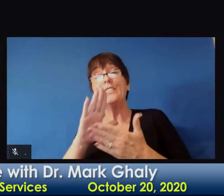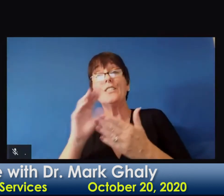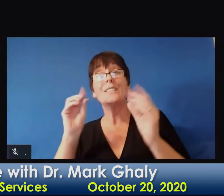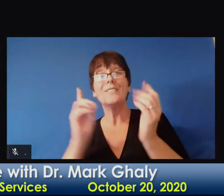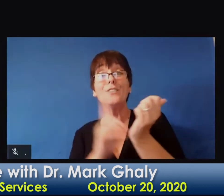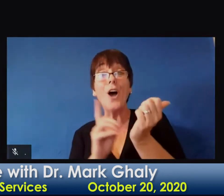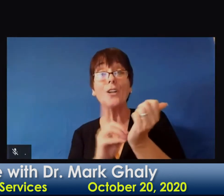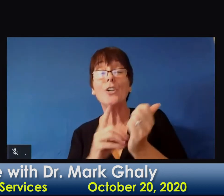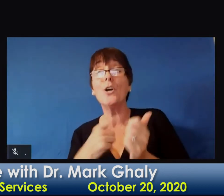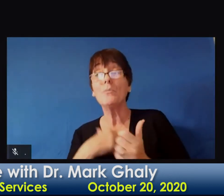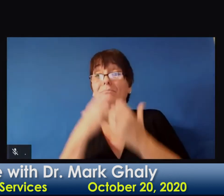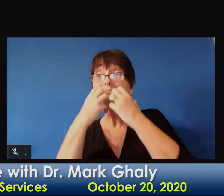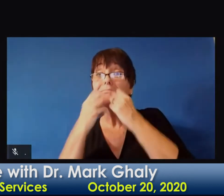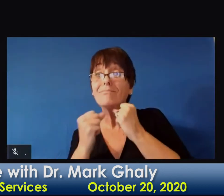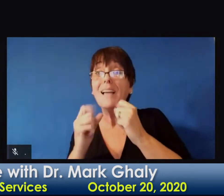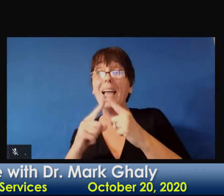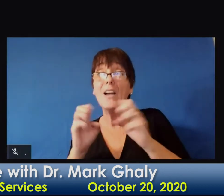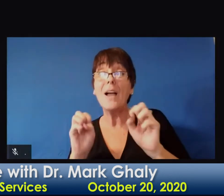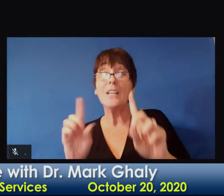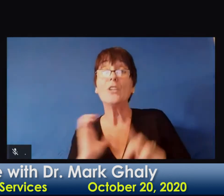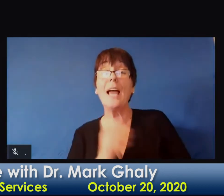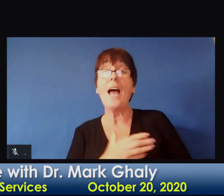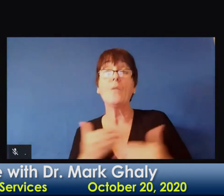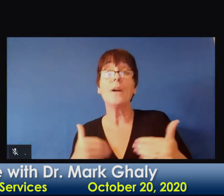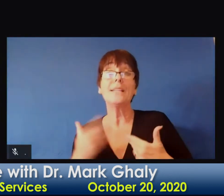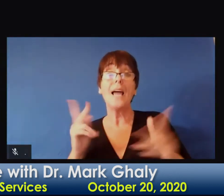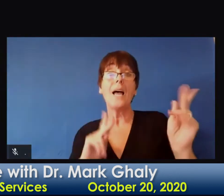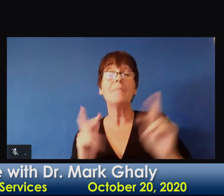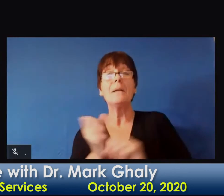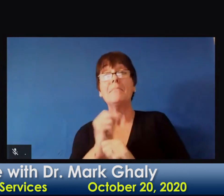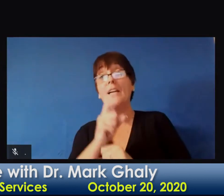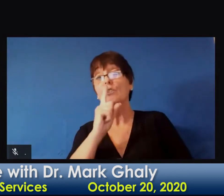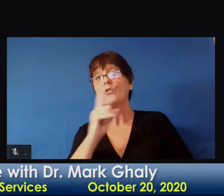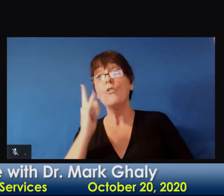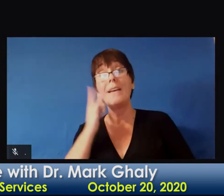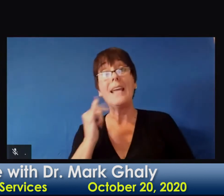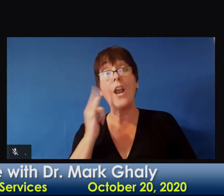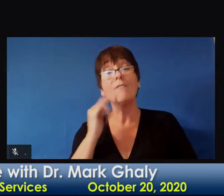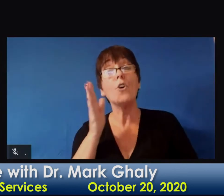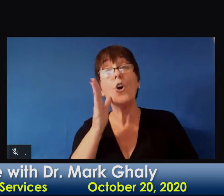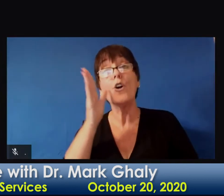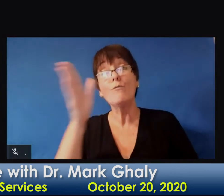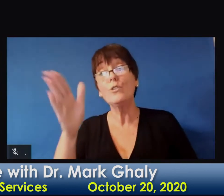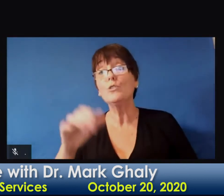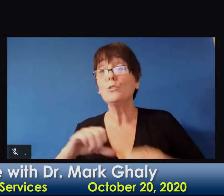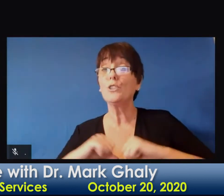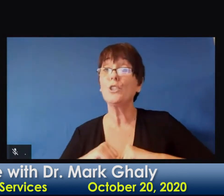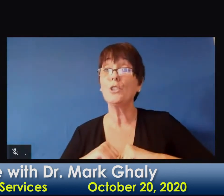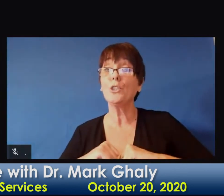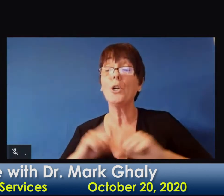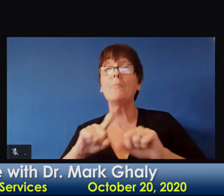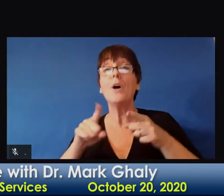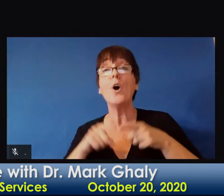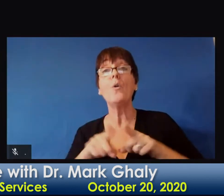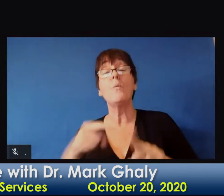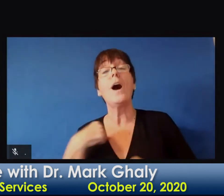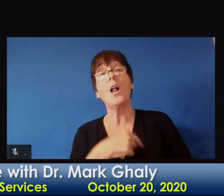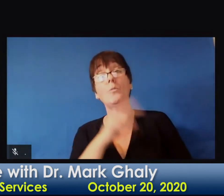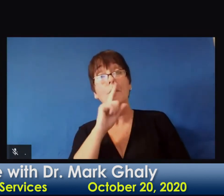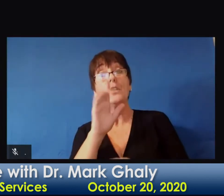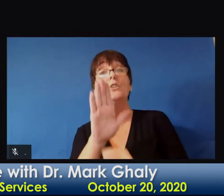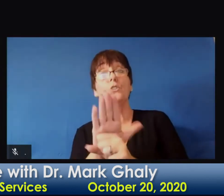about educating our young people, making sure that California's future is secured, but while we ensure